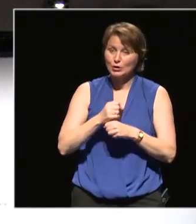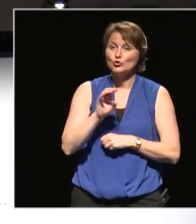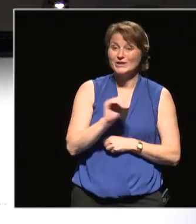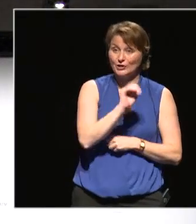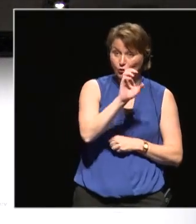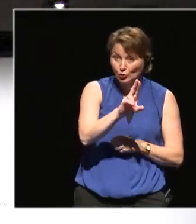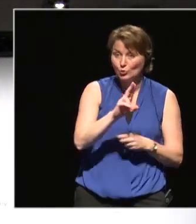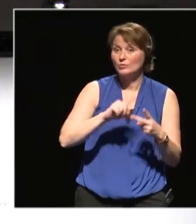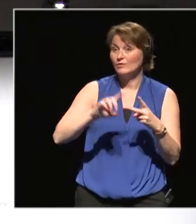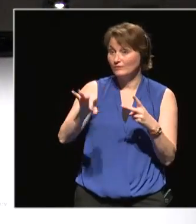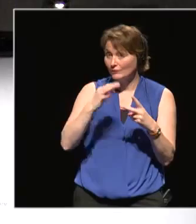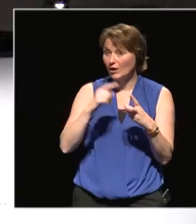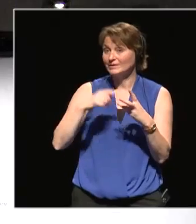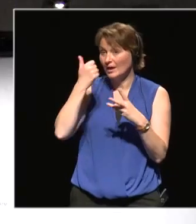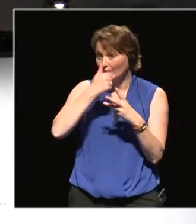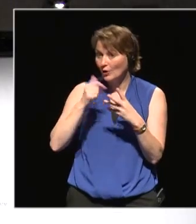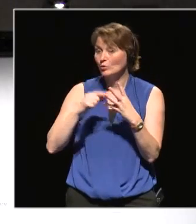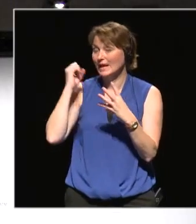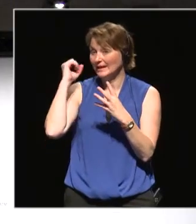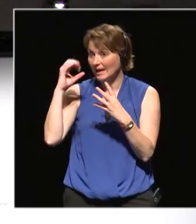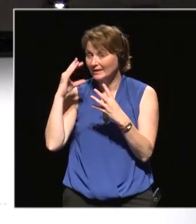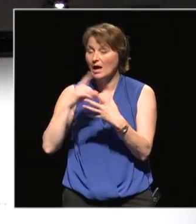Ethiopia, Kenya and Bhutan.